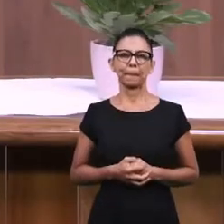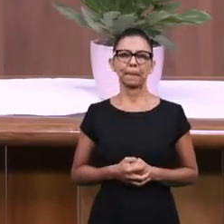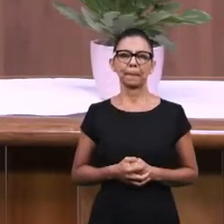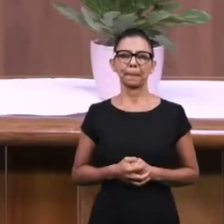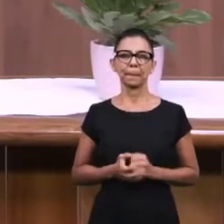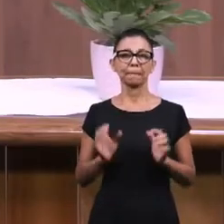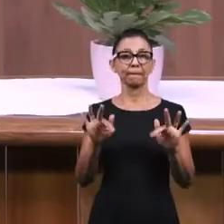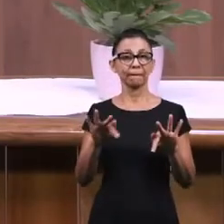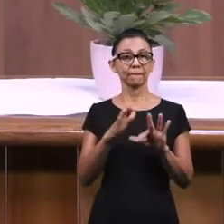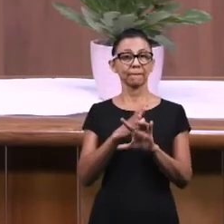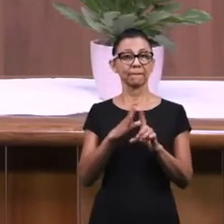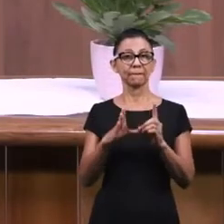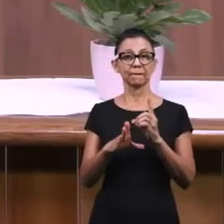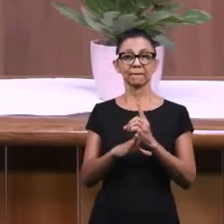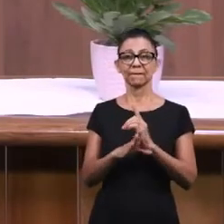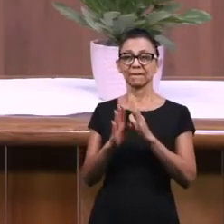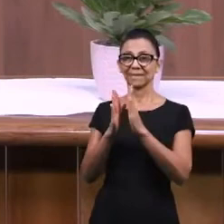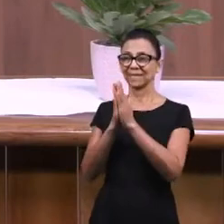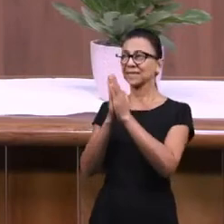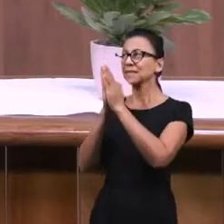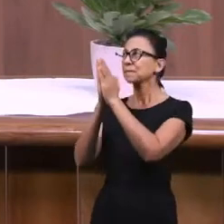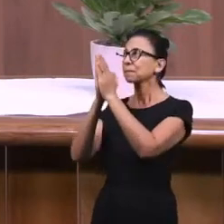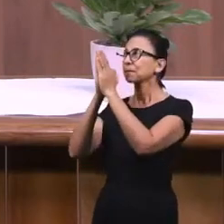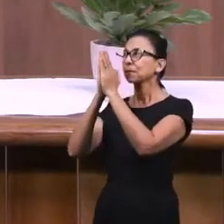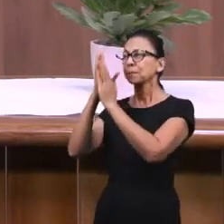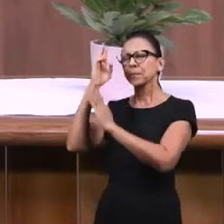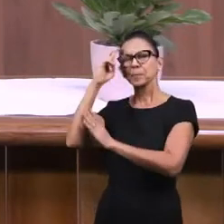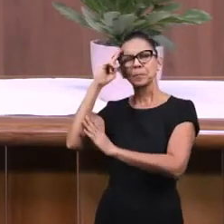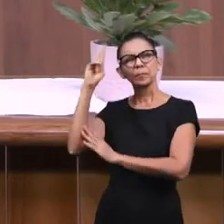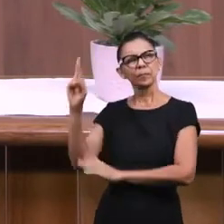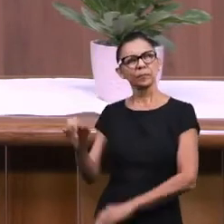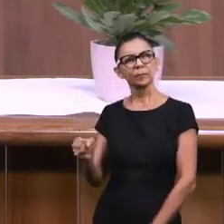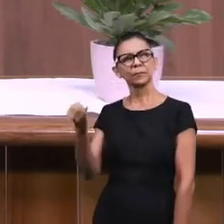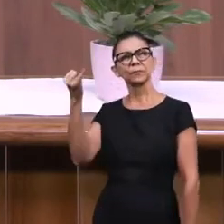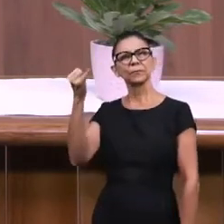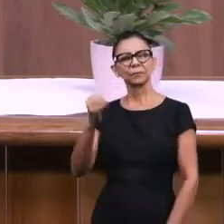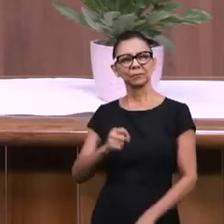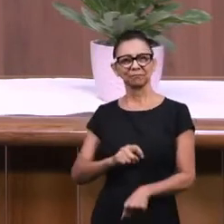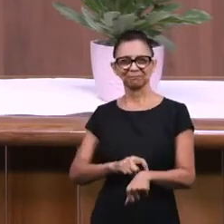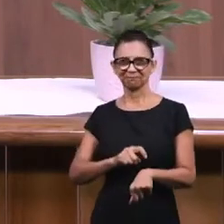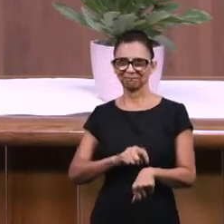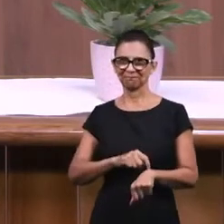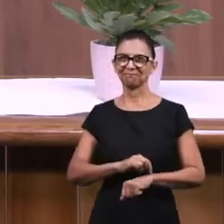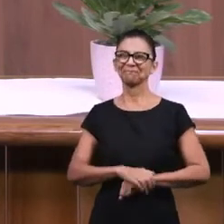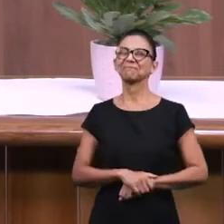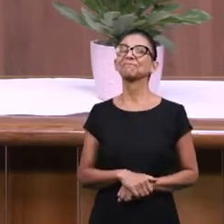We are now reaching the end of this service, and we shall pray to the Lord.